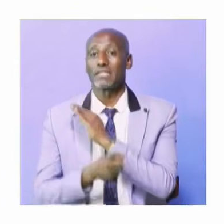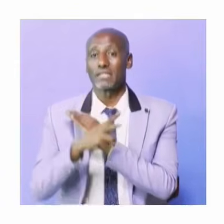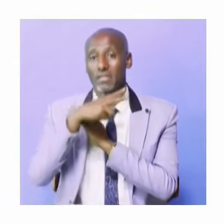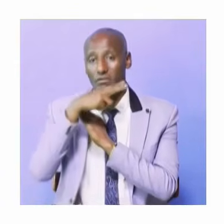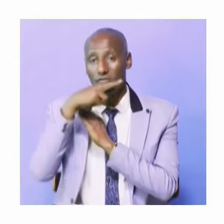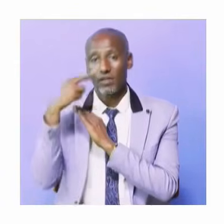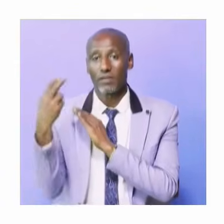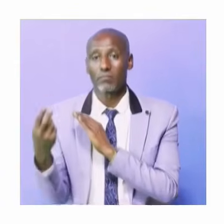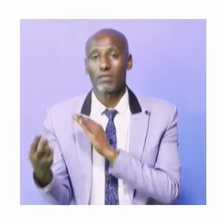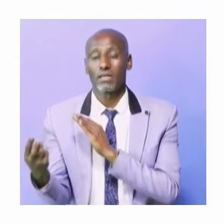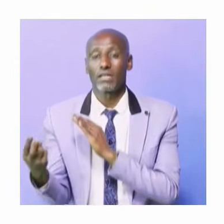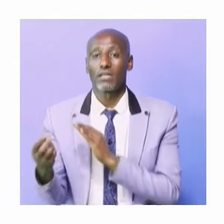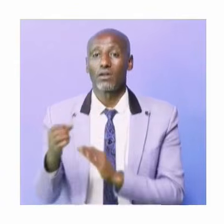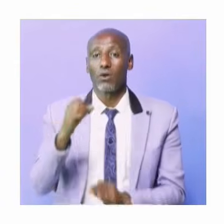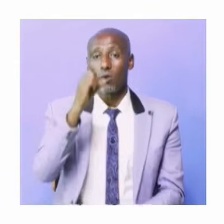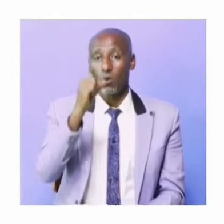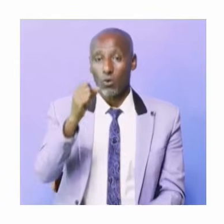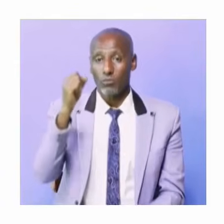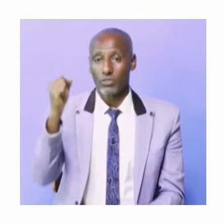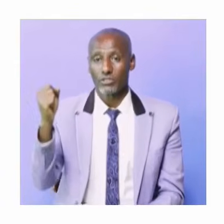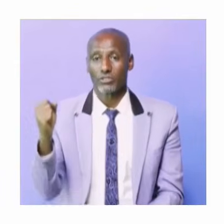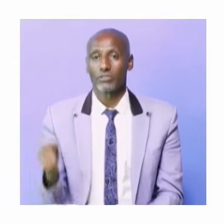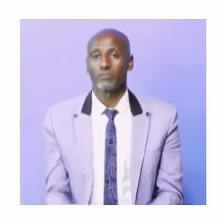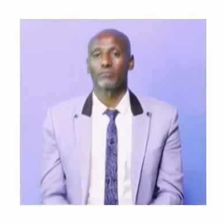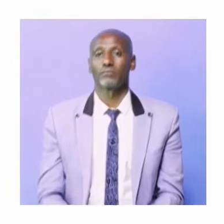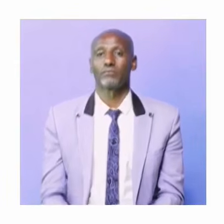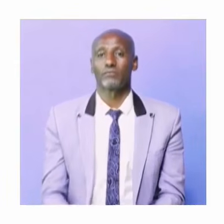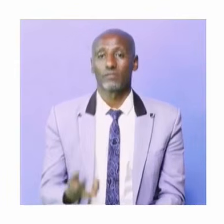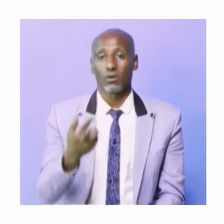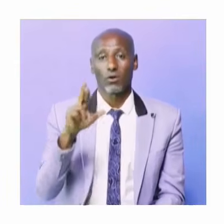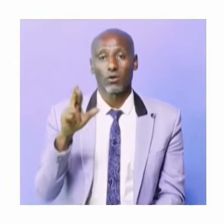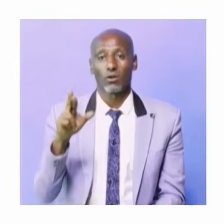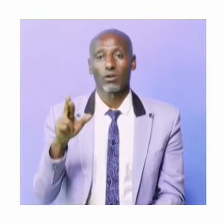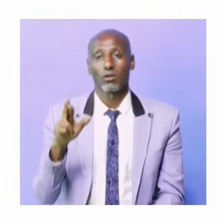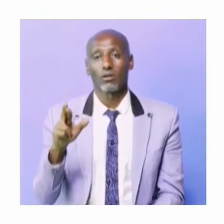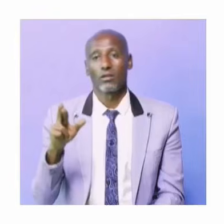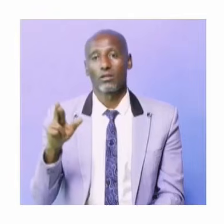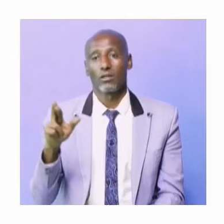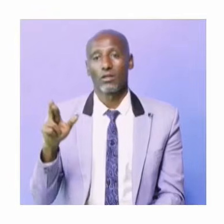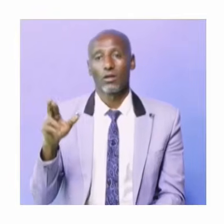object or complement. Object or